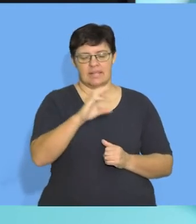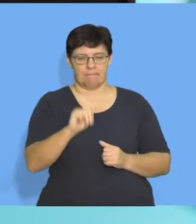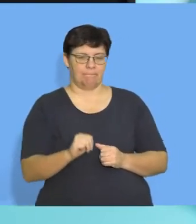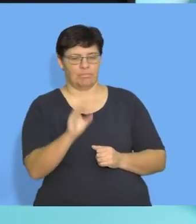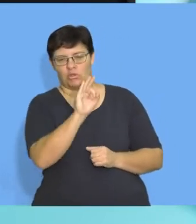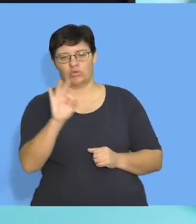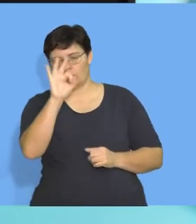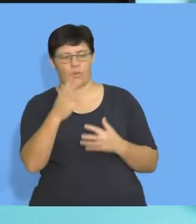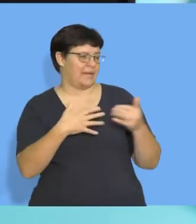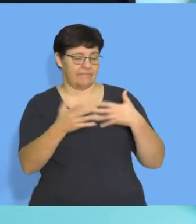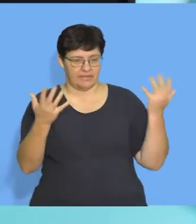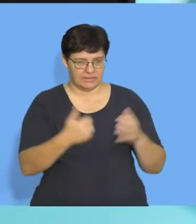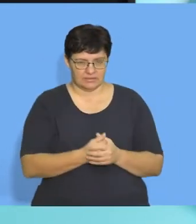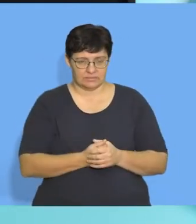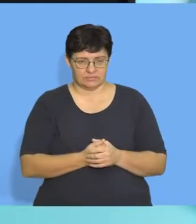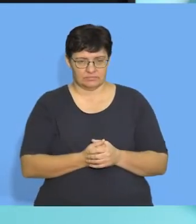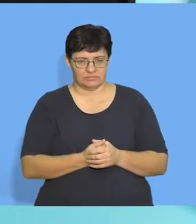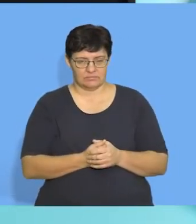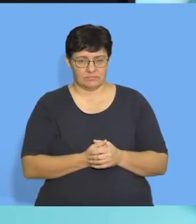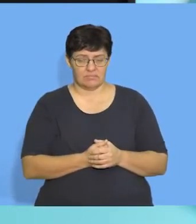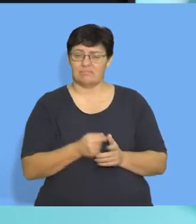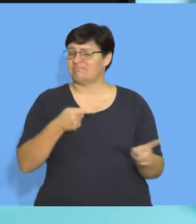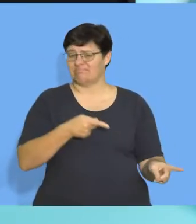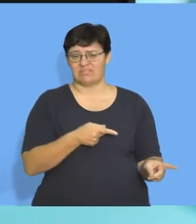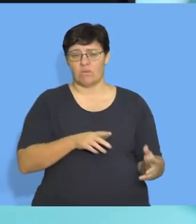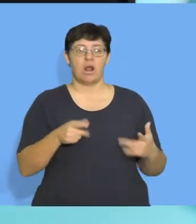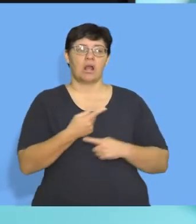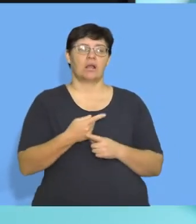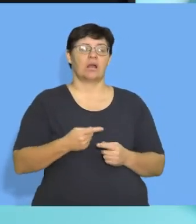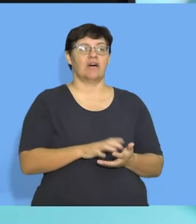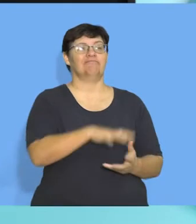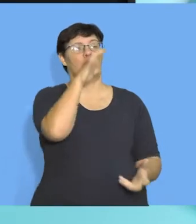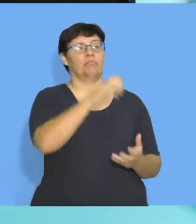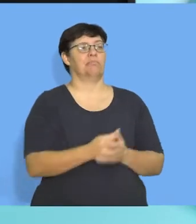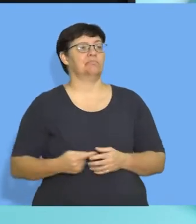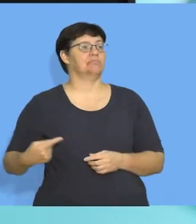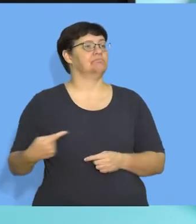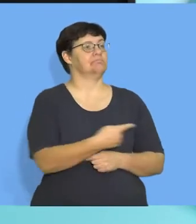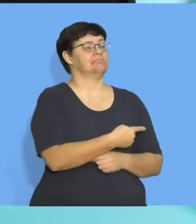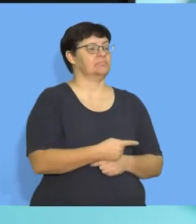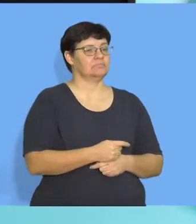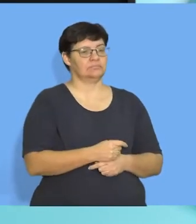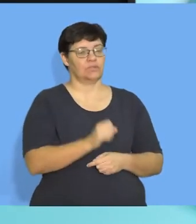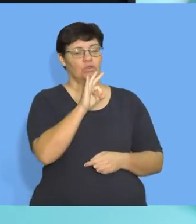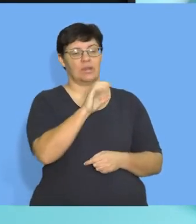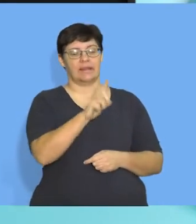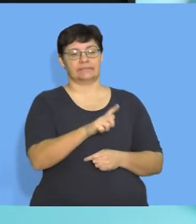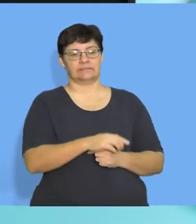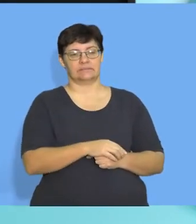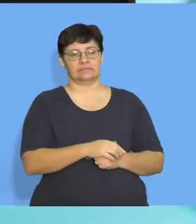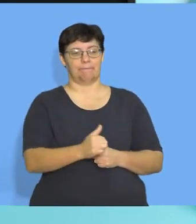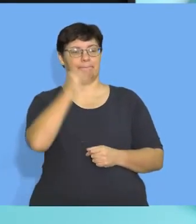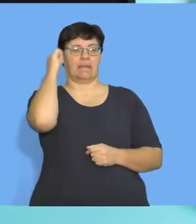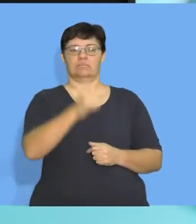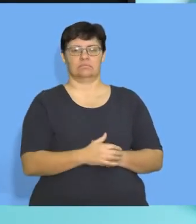we measure it in. Volume's also a scalar. We don't go, the volume was 3 liters